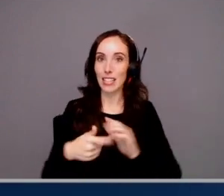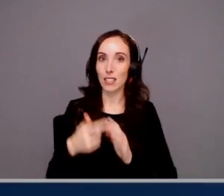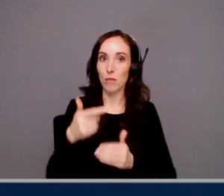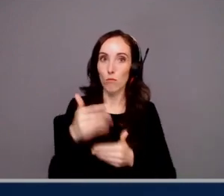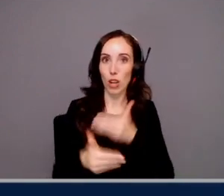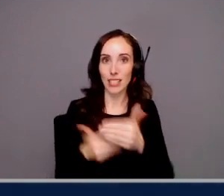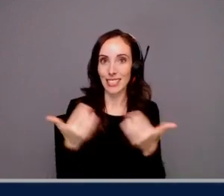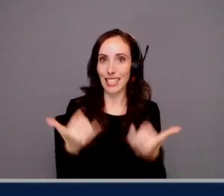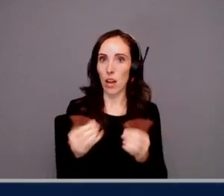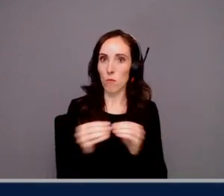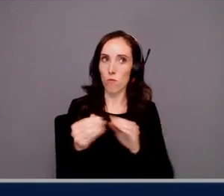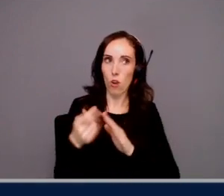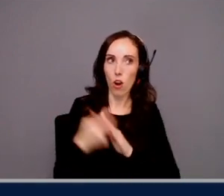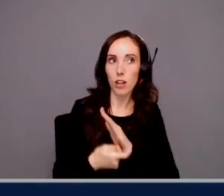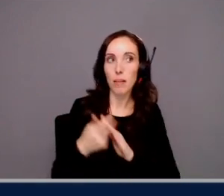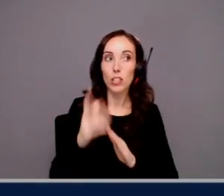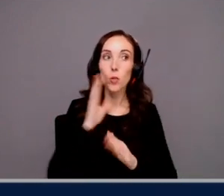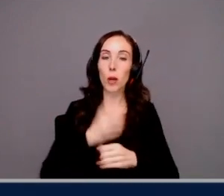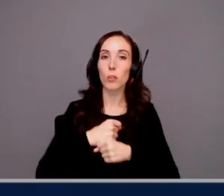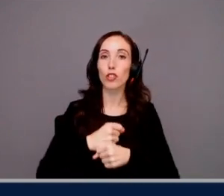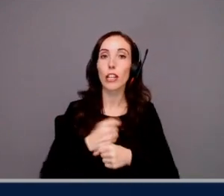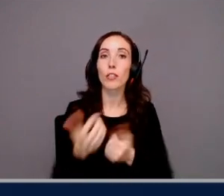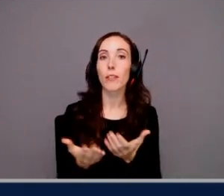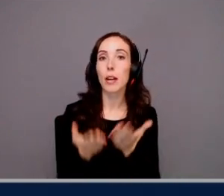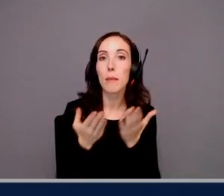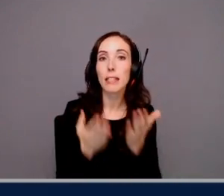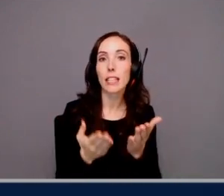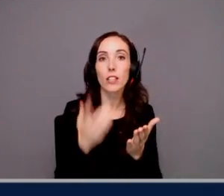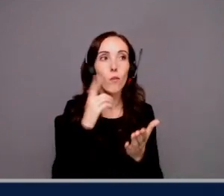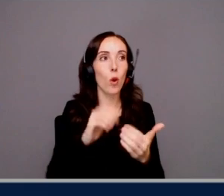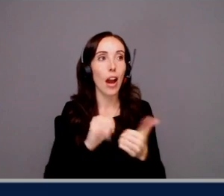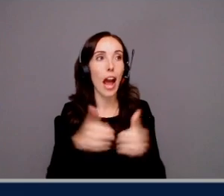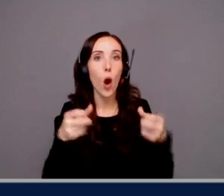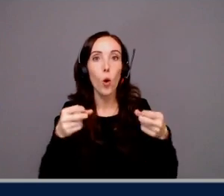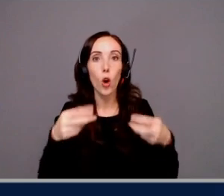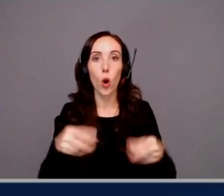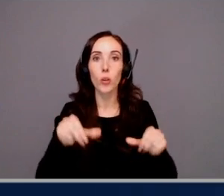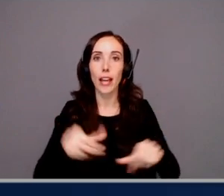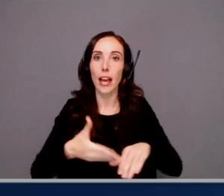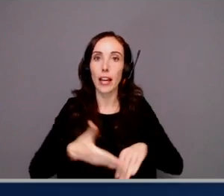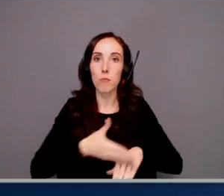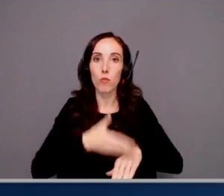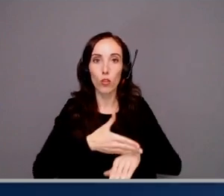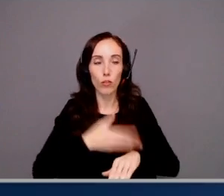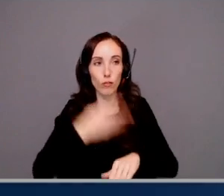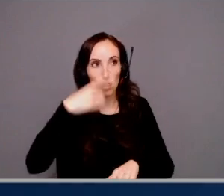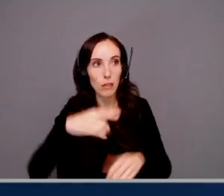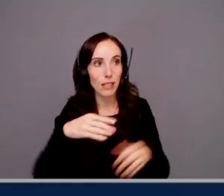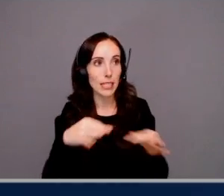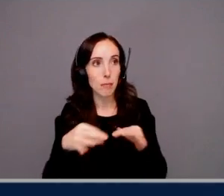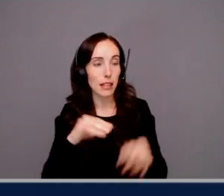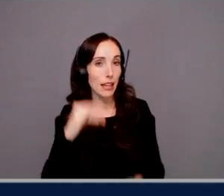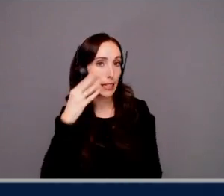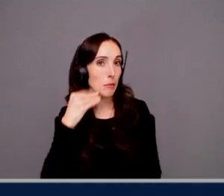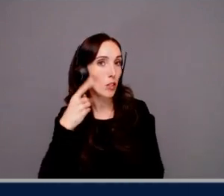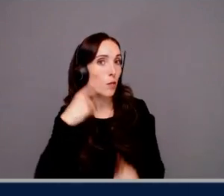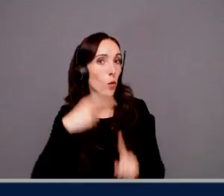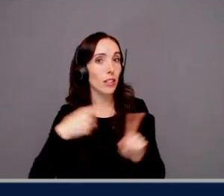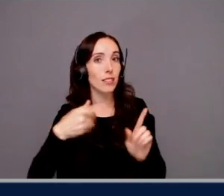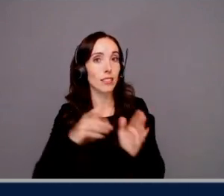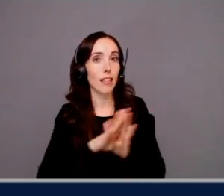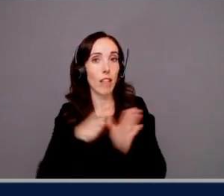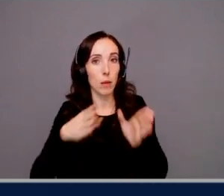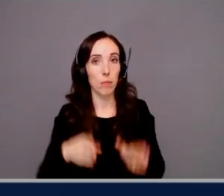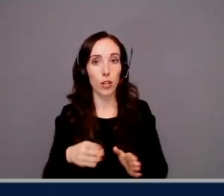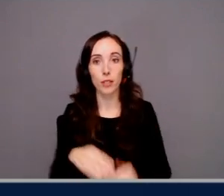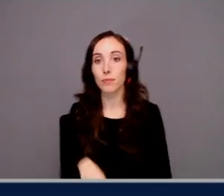generating recommendations for ways to improve code. Can you tell us, what that experience is like for the developer? Yeah, so Ranjit